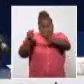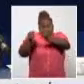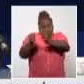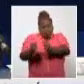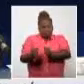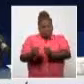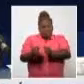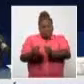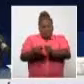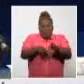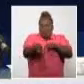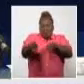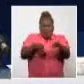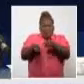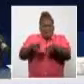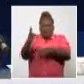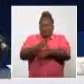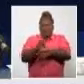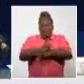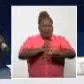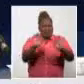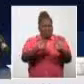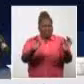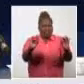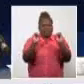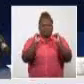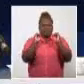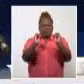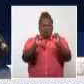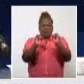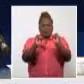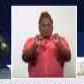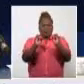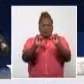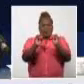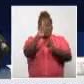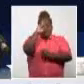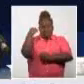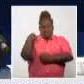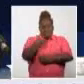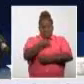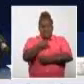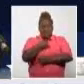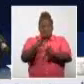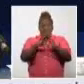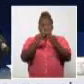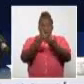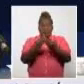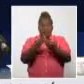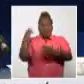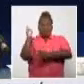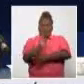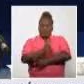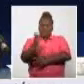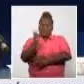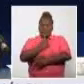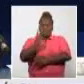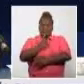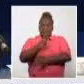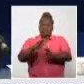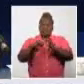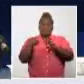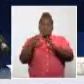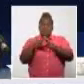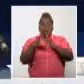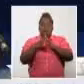doctor for 15 more days. After those 15 days, I'm talking about a month from